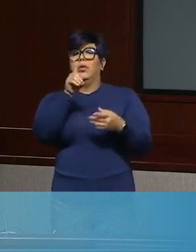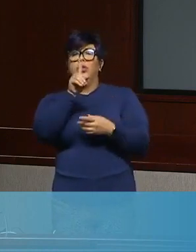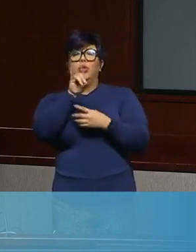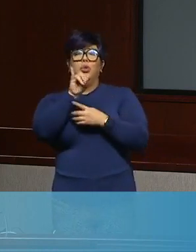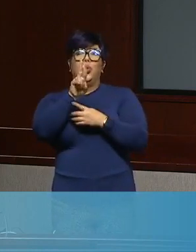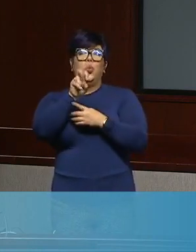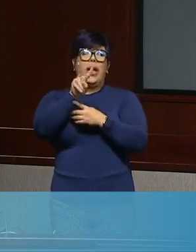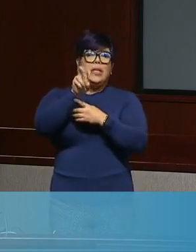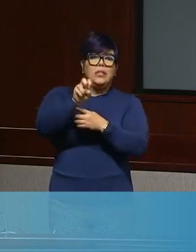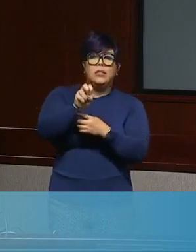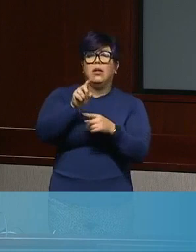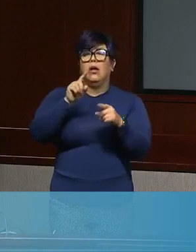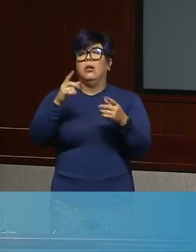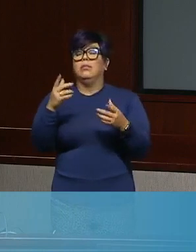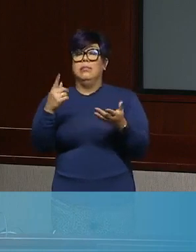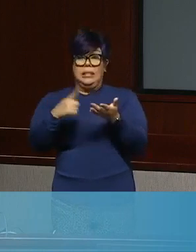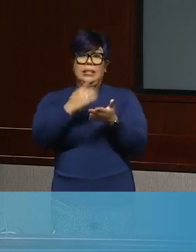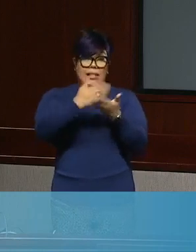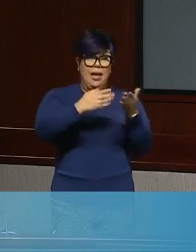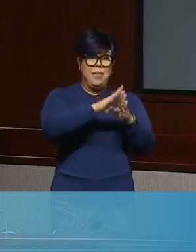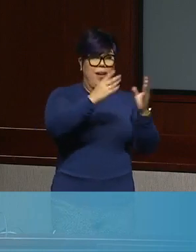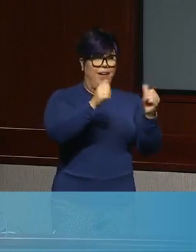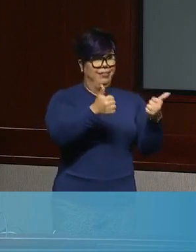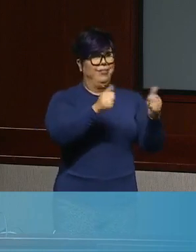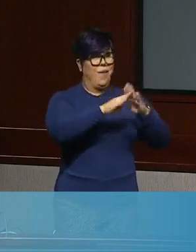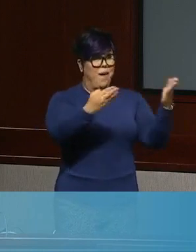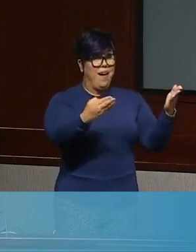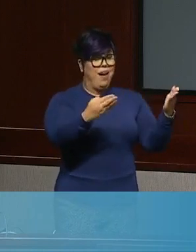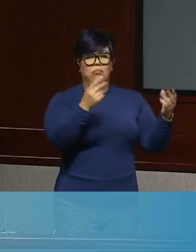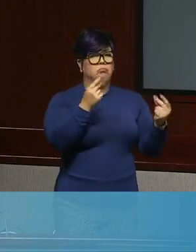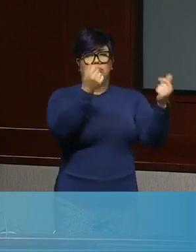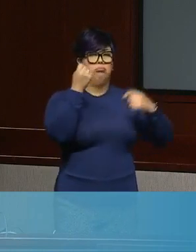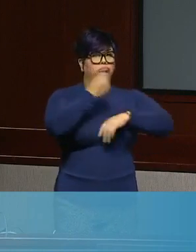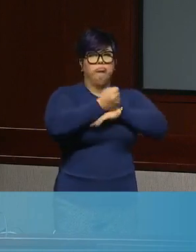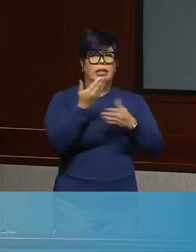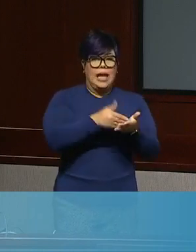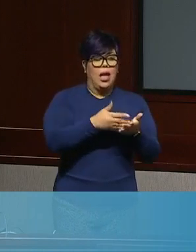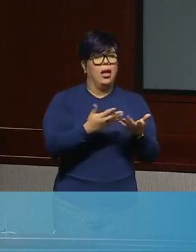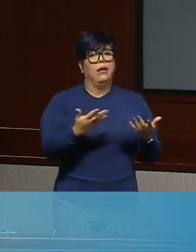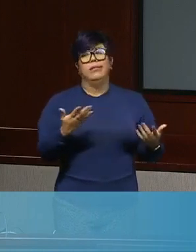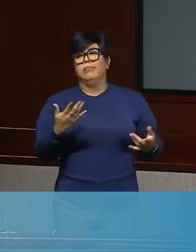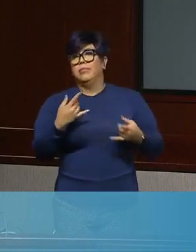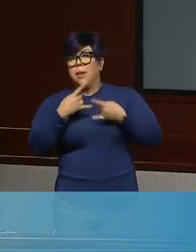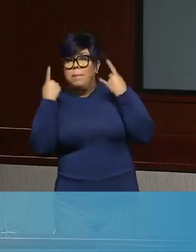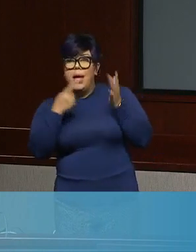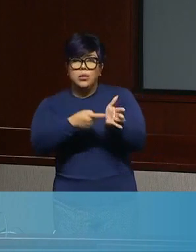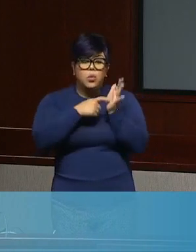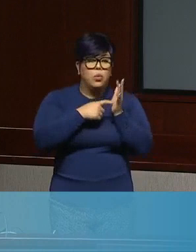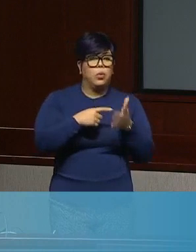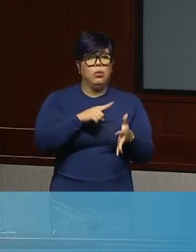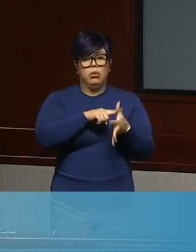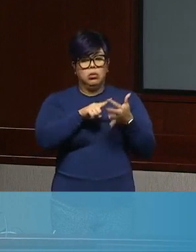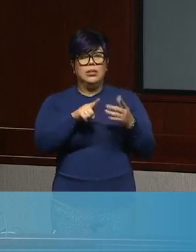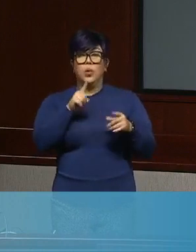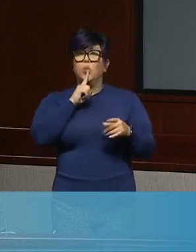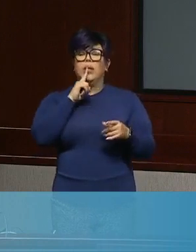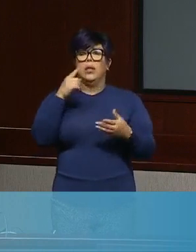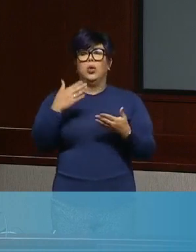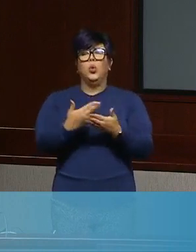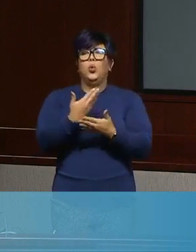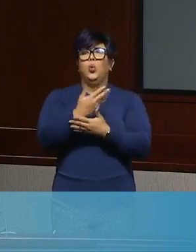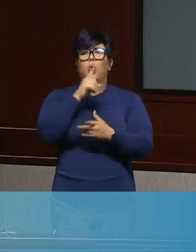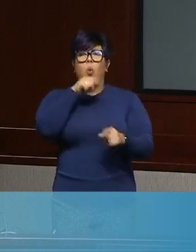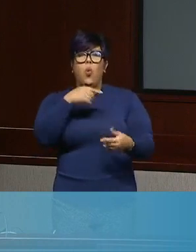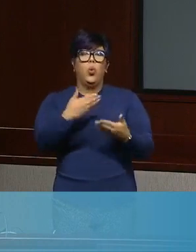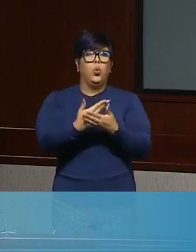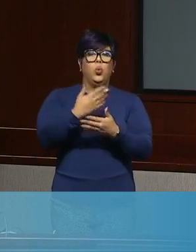open, then ordered closed again, mandates to wear masks, the fluid and constantly evolving rules and